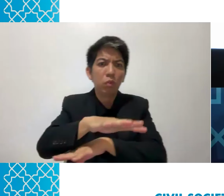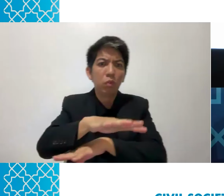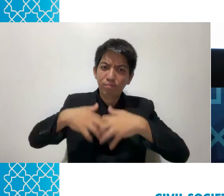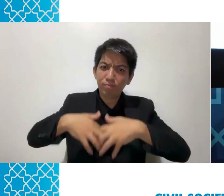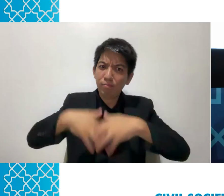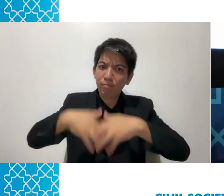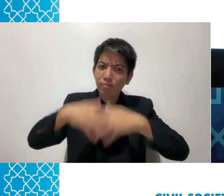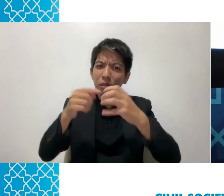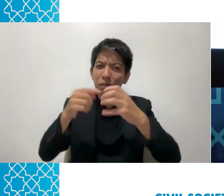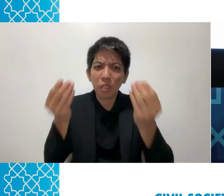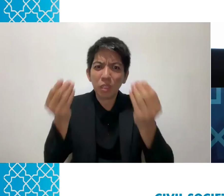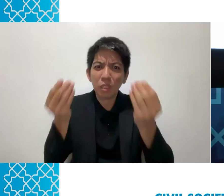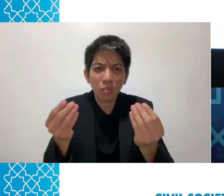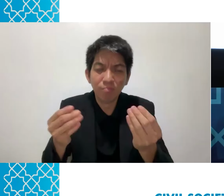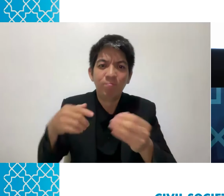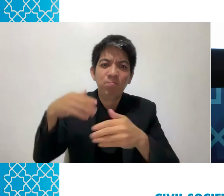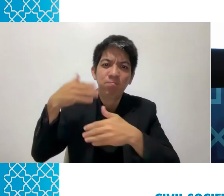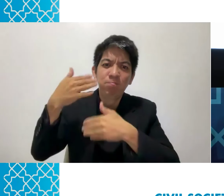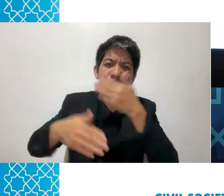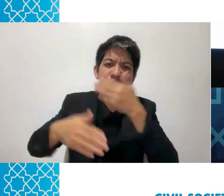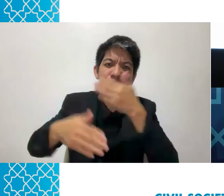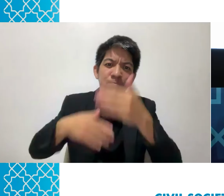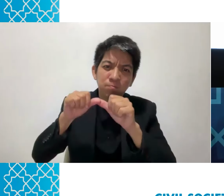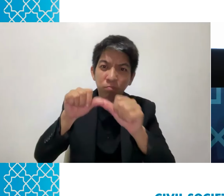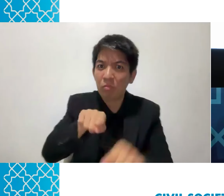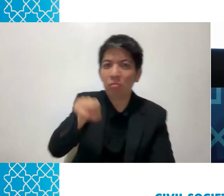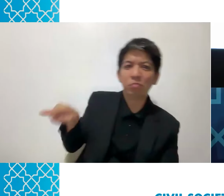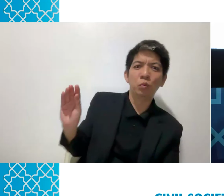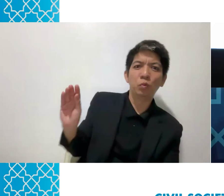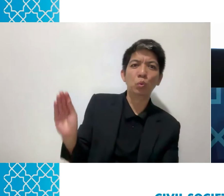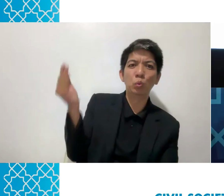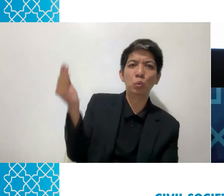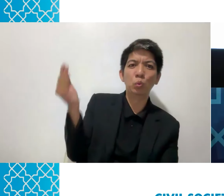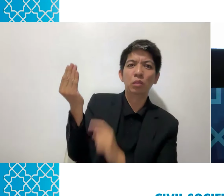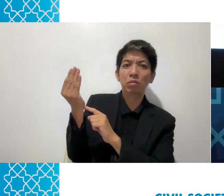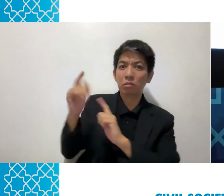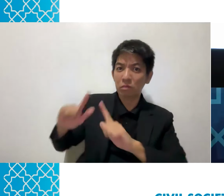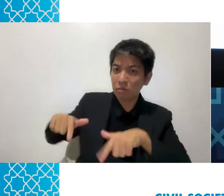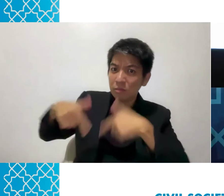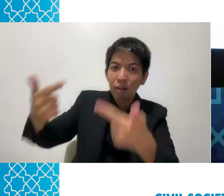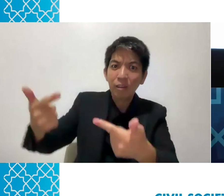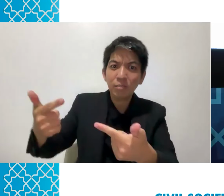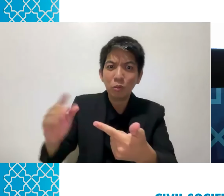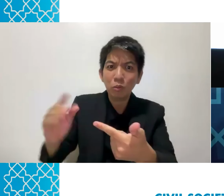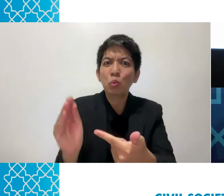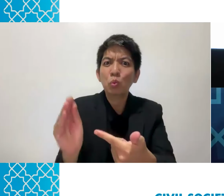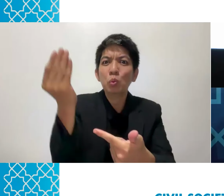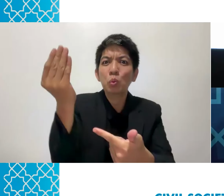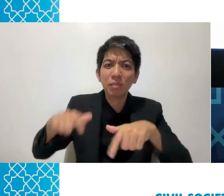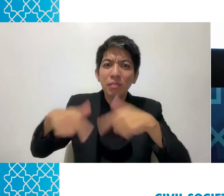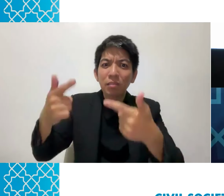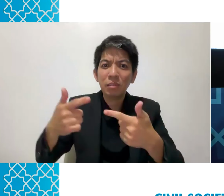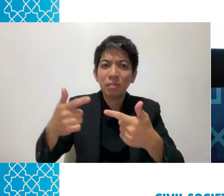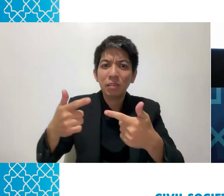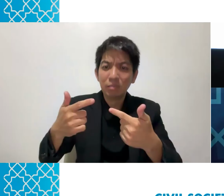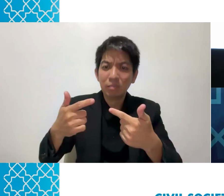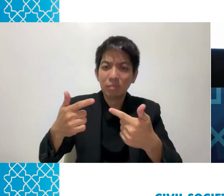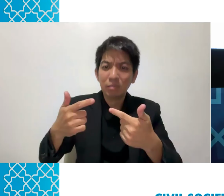be looking after the investment. So they should be involved properly in making the investment